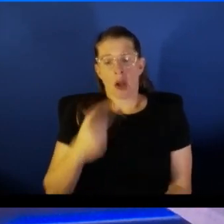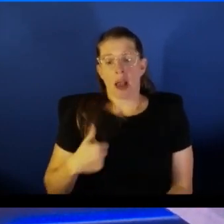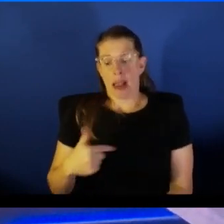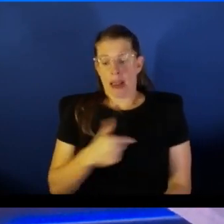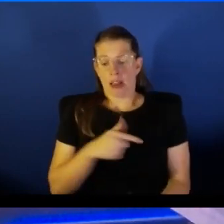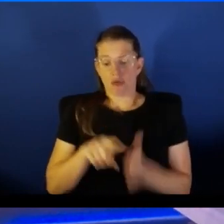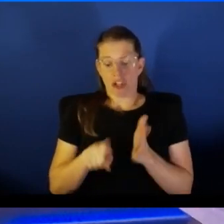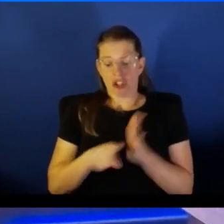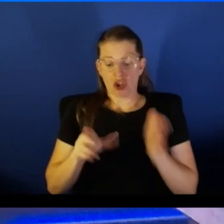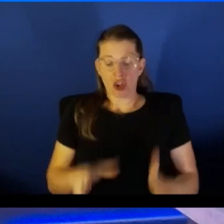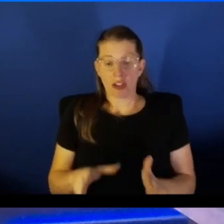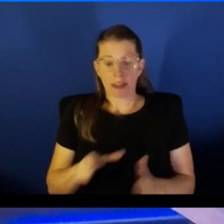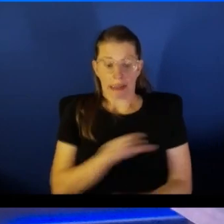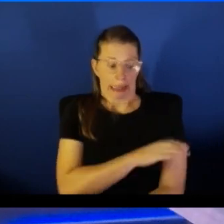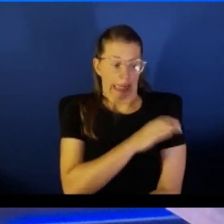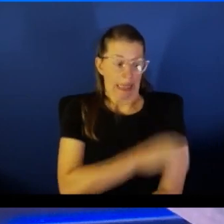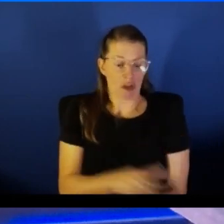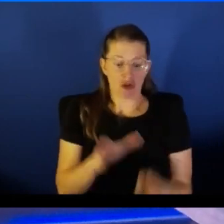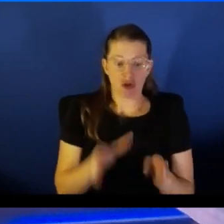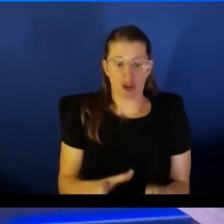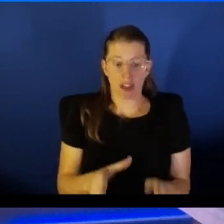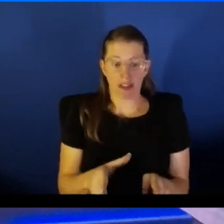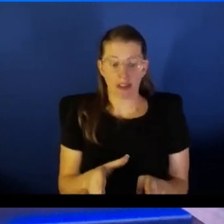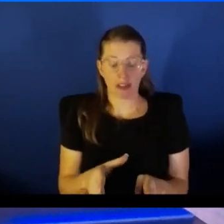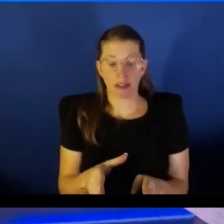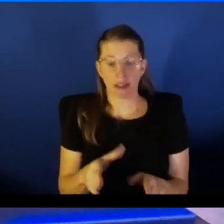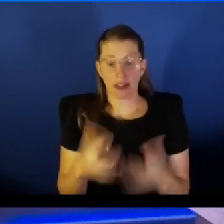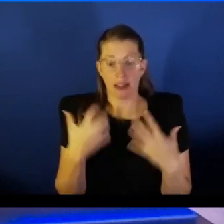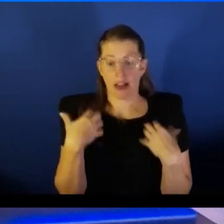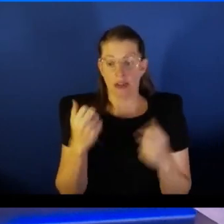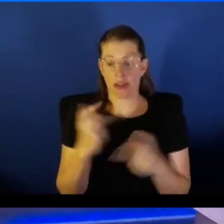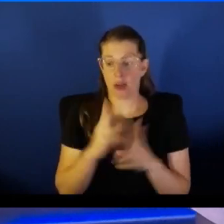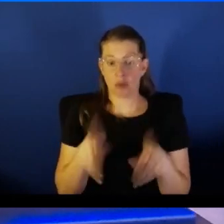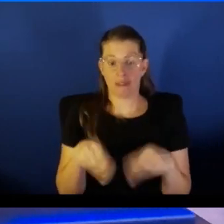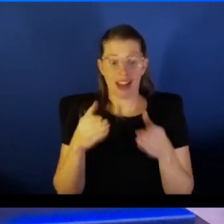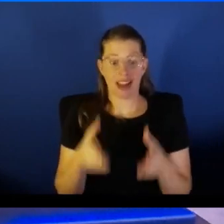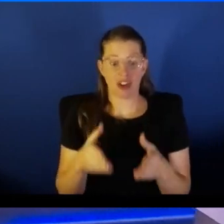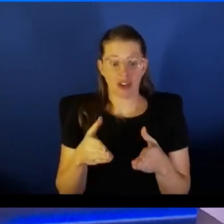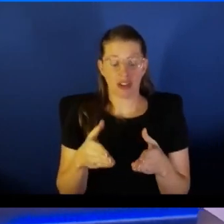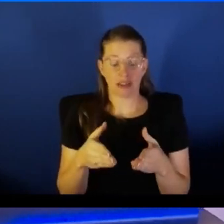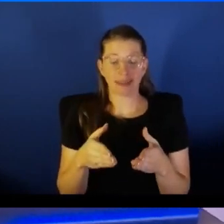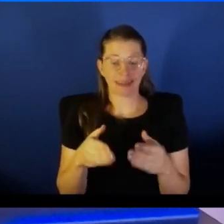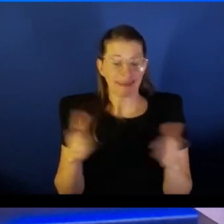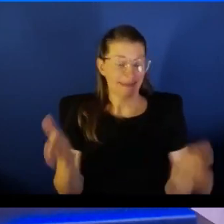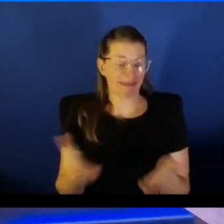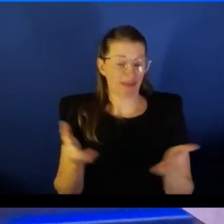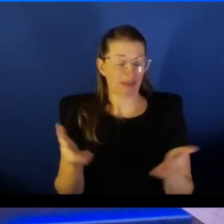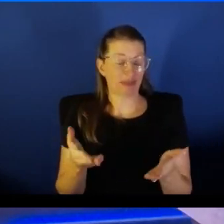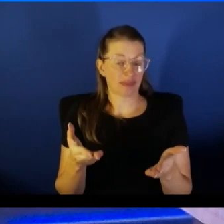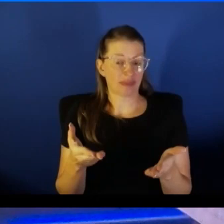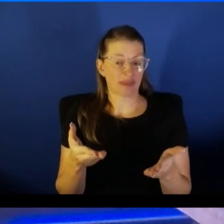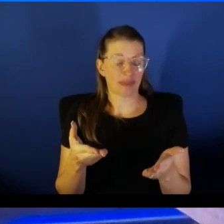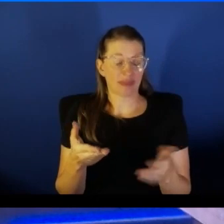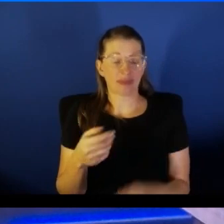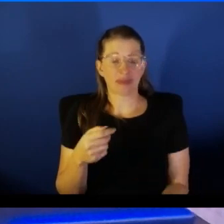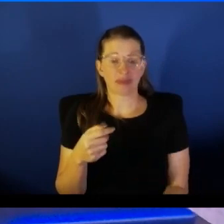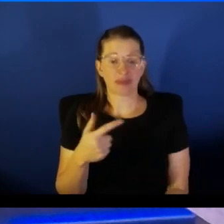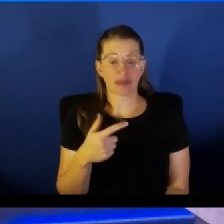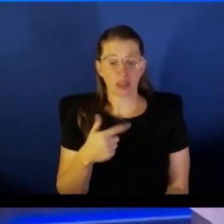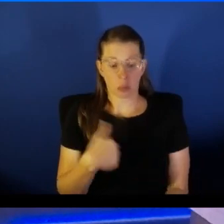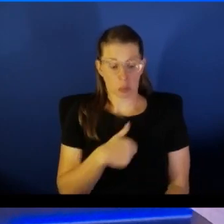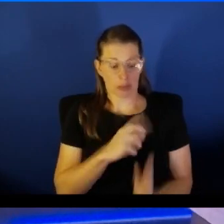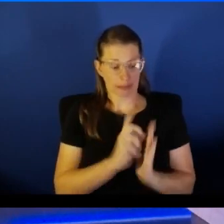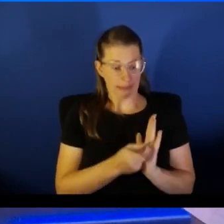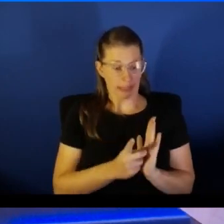researchers, clinicians, or healthcare providers in the healthcare system, we want to make sure that when we are designing